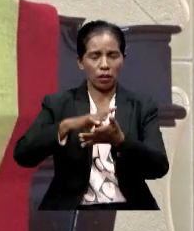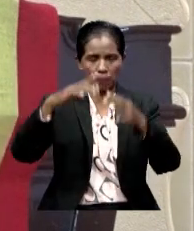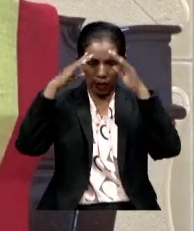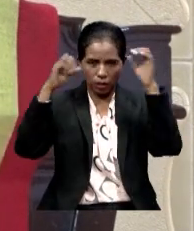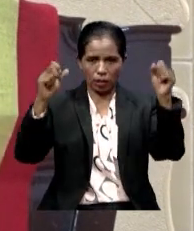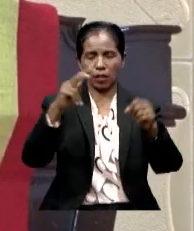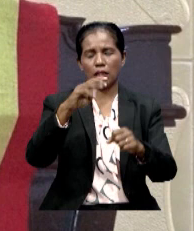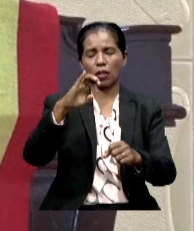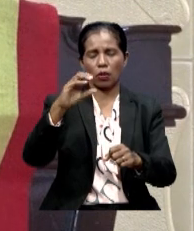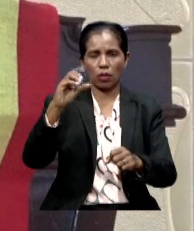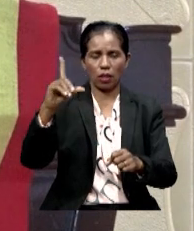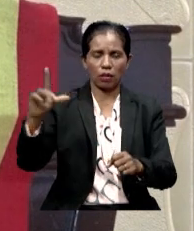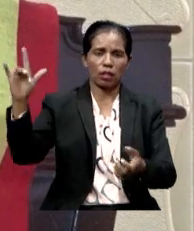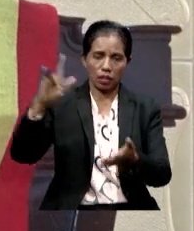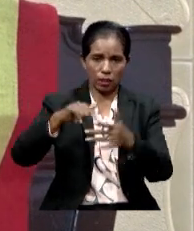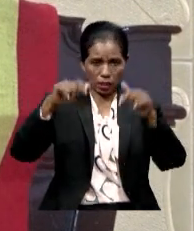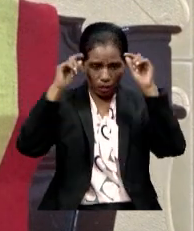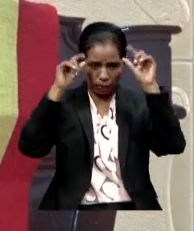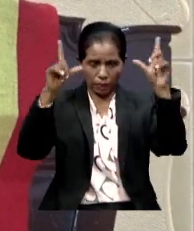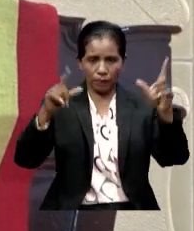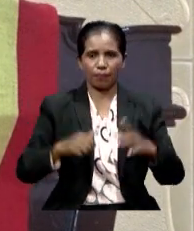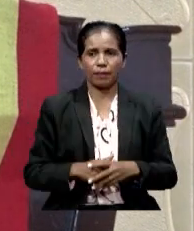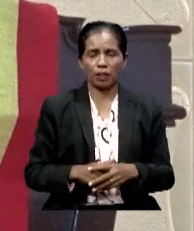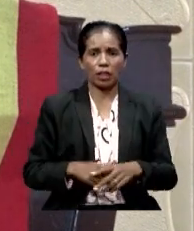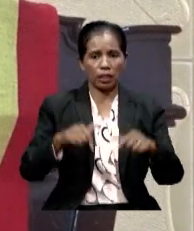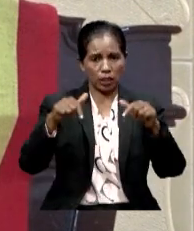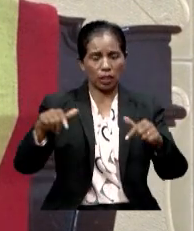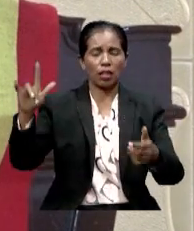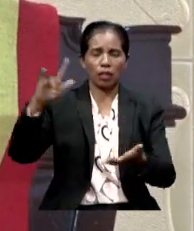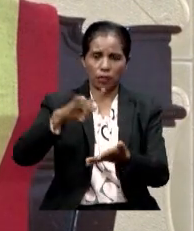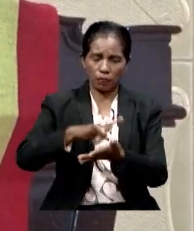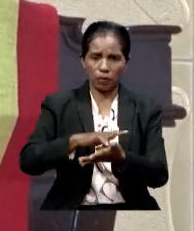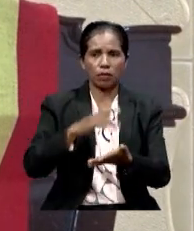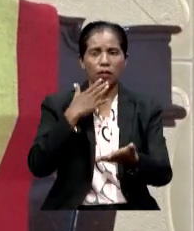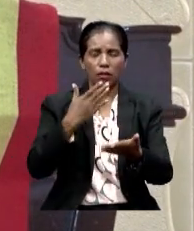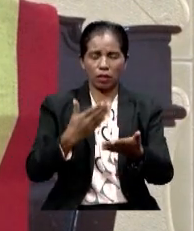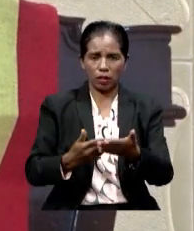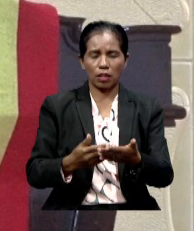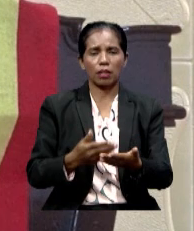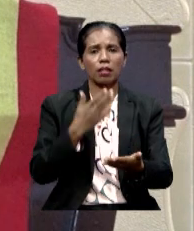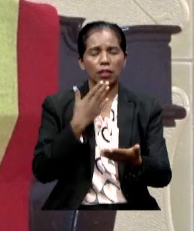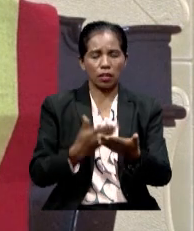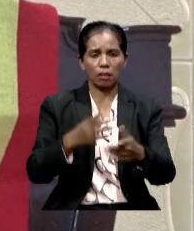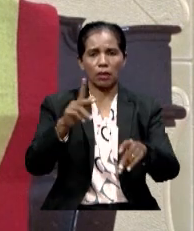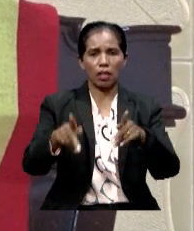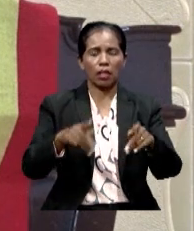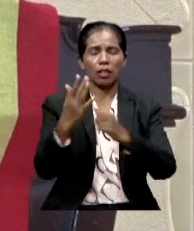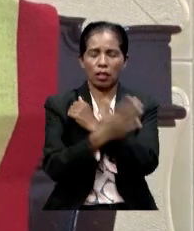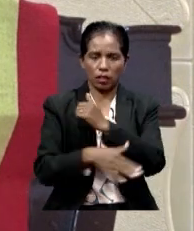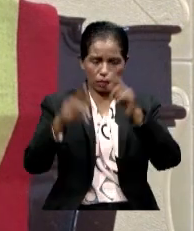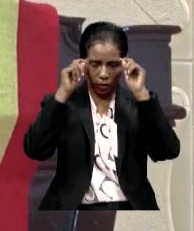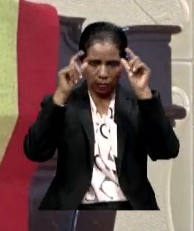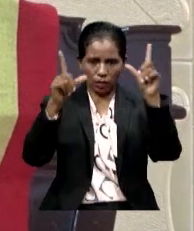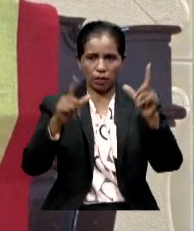Airport in Timor-Leste. This airport will be the main gate of Timor-Leste and be